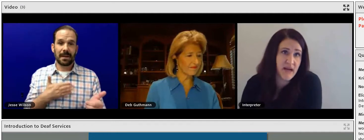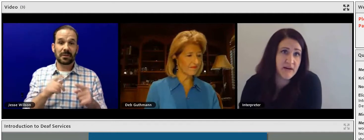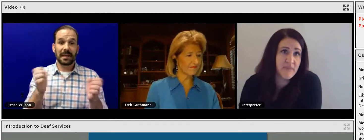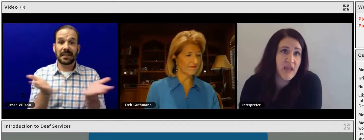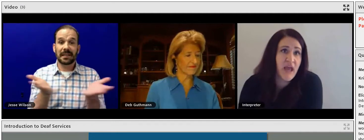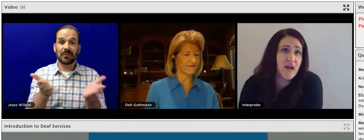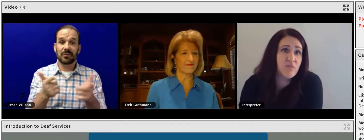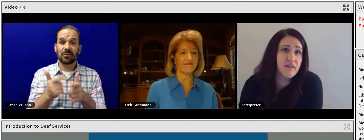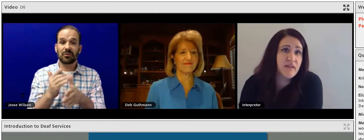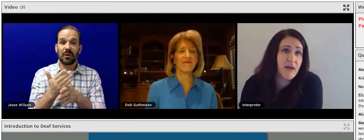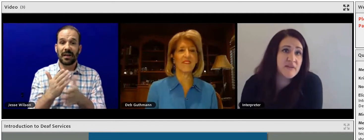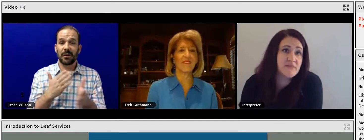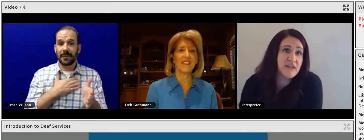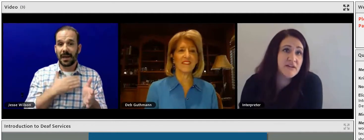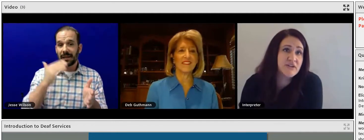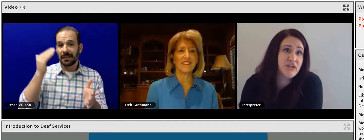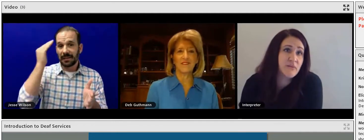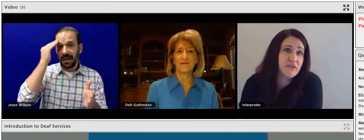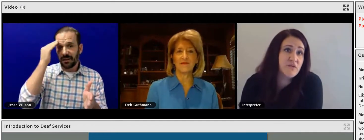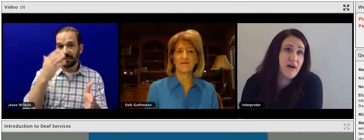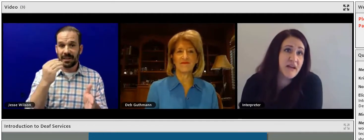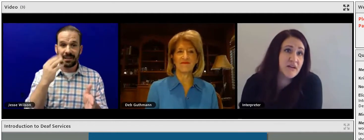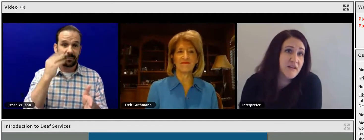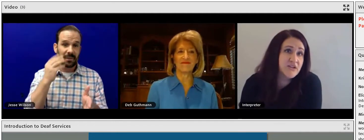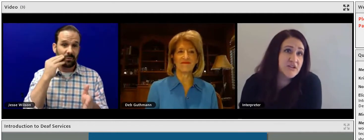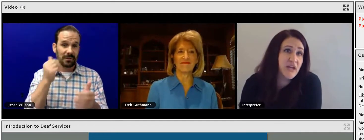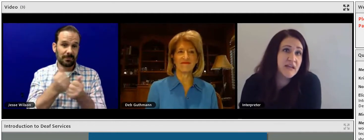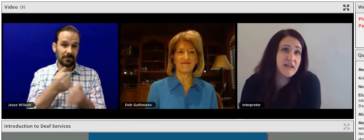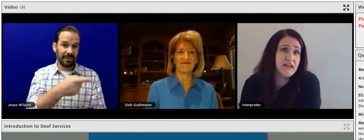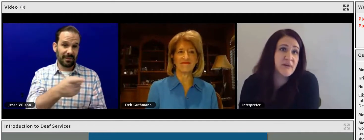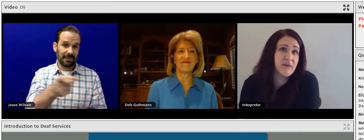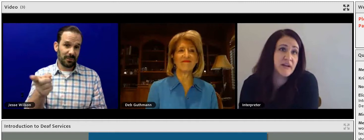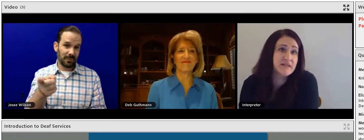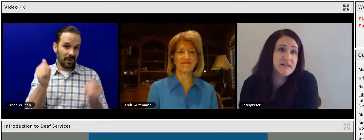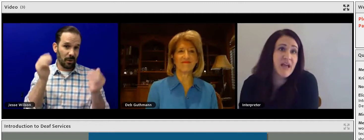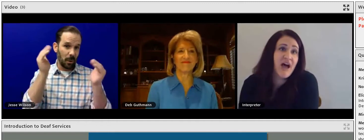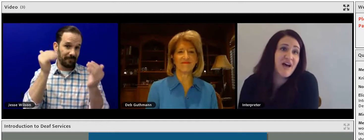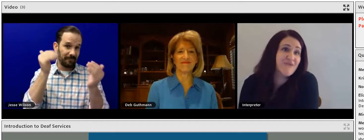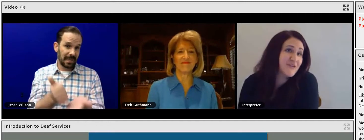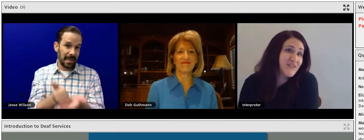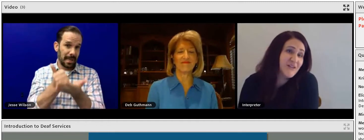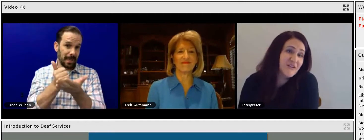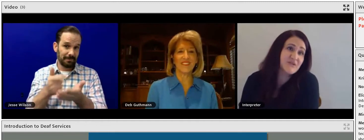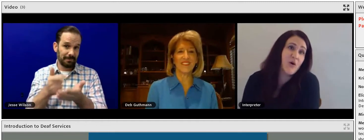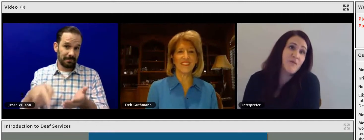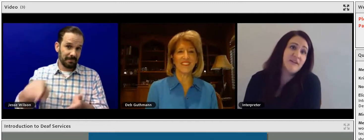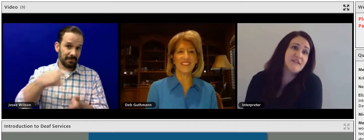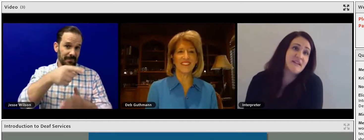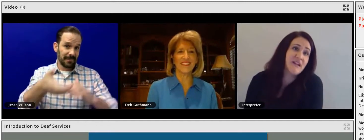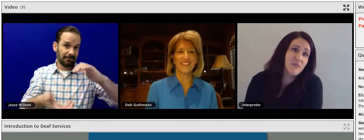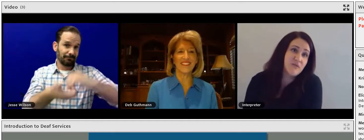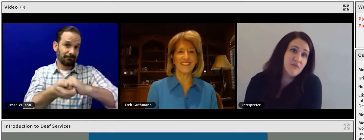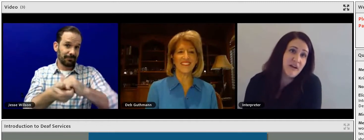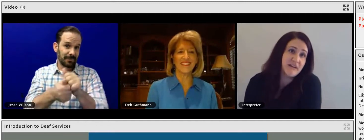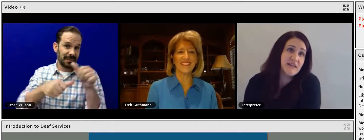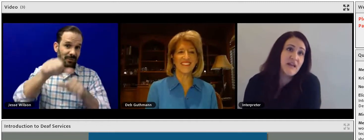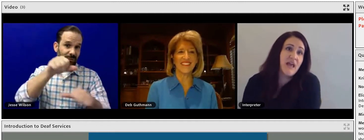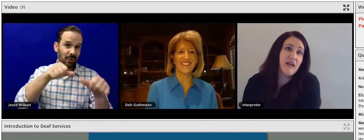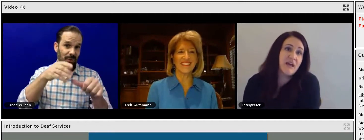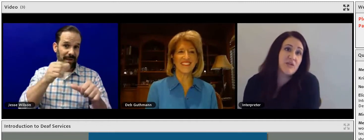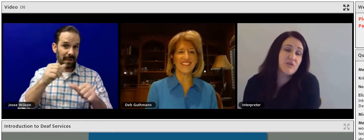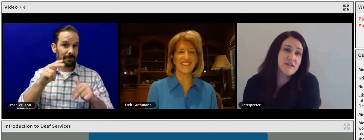100% access there. And I'm really happy to be here to share with you my knowledge and experience with all of you. So hopefully this can